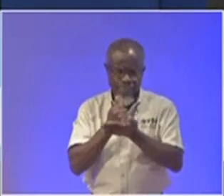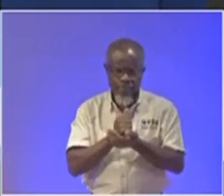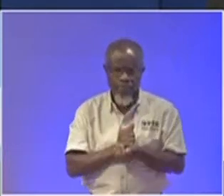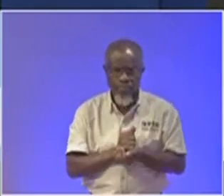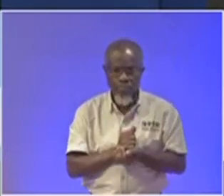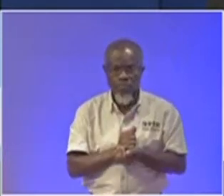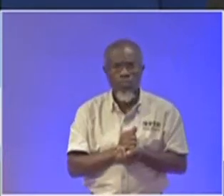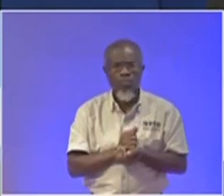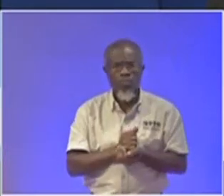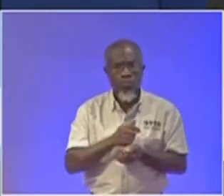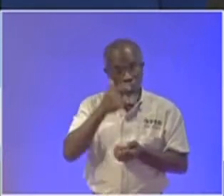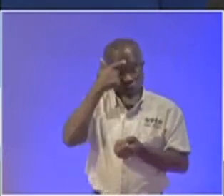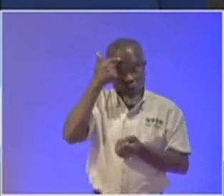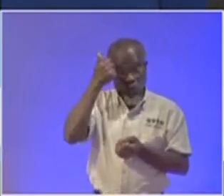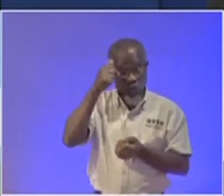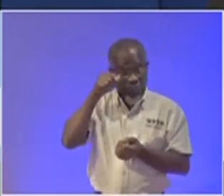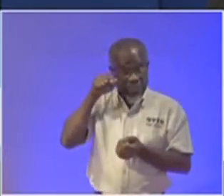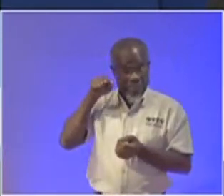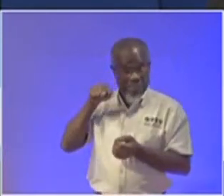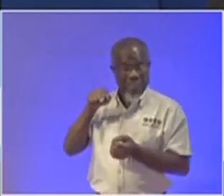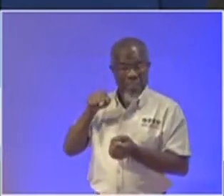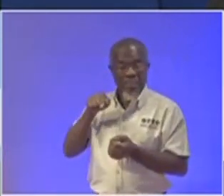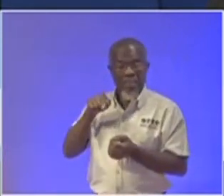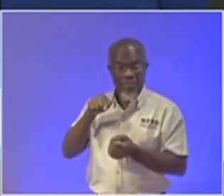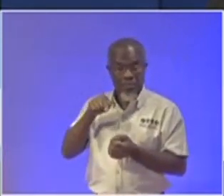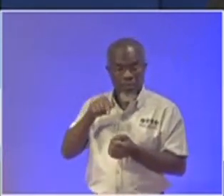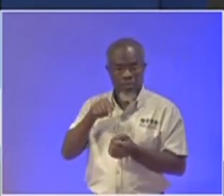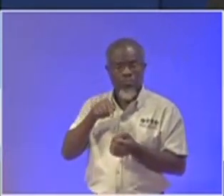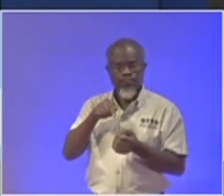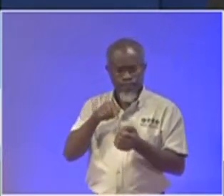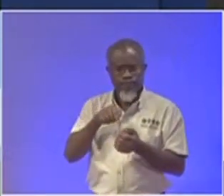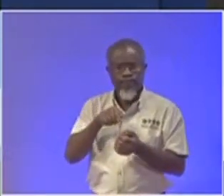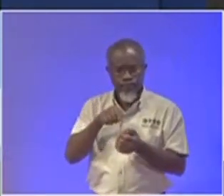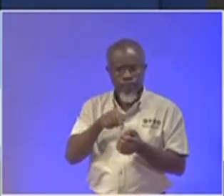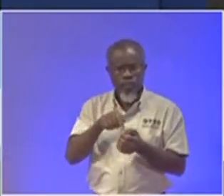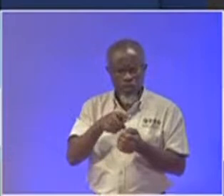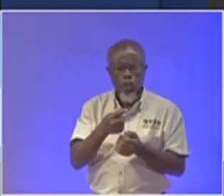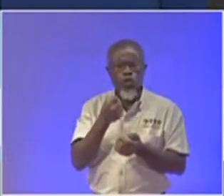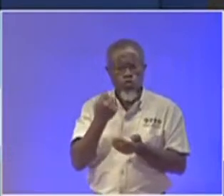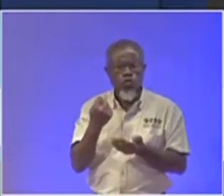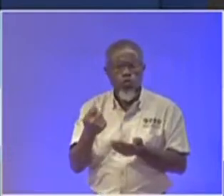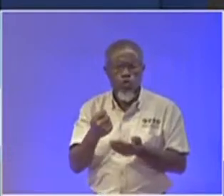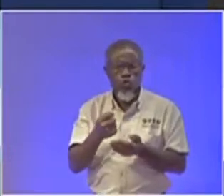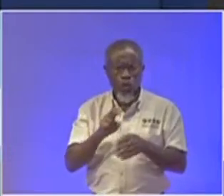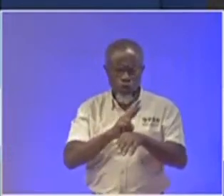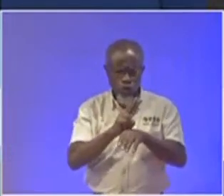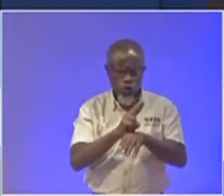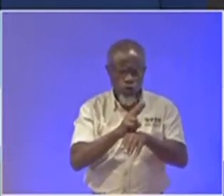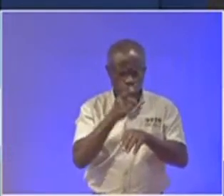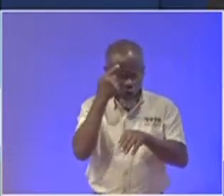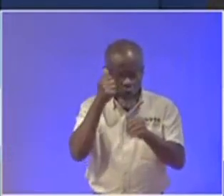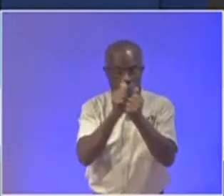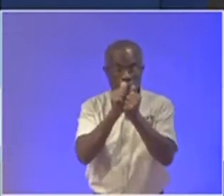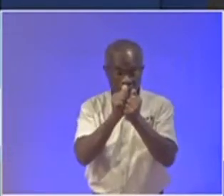it is a part of that set of tools that would be used with our students who would have been identified as having specific